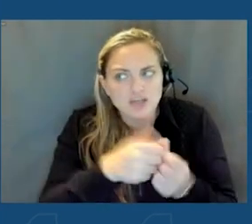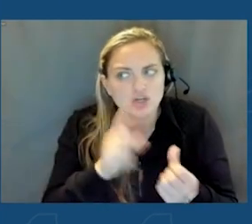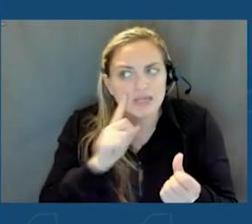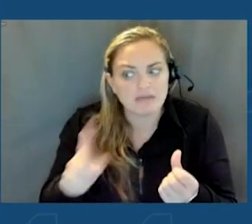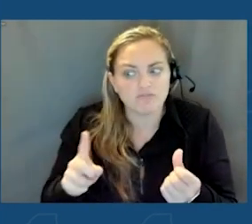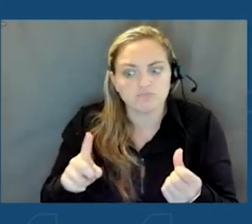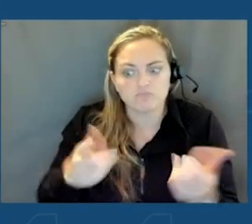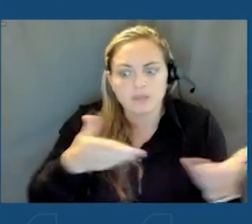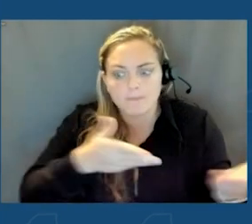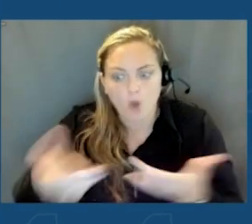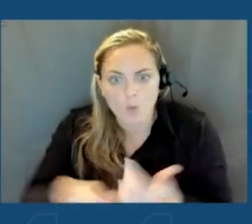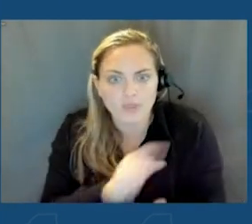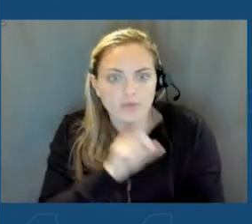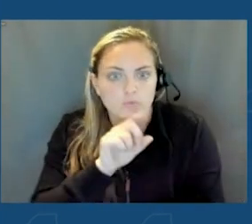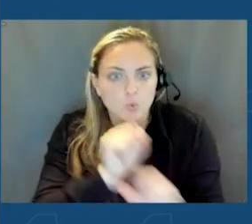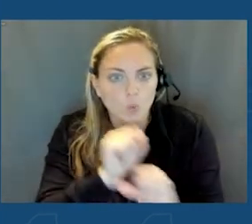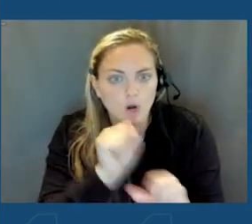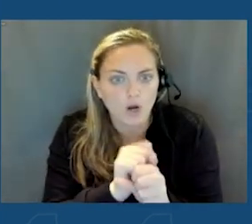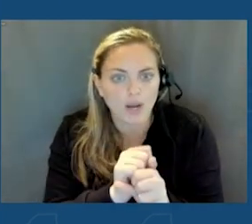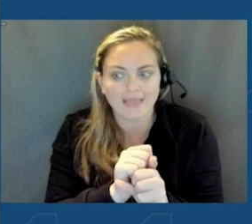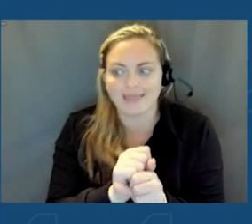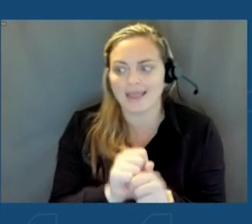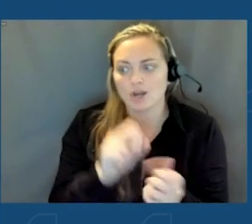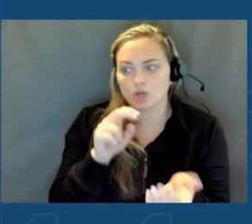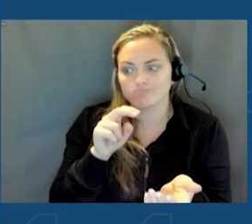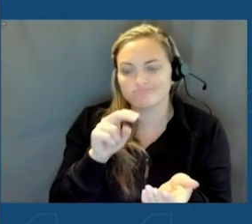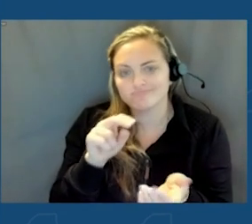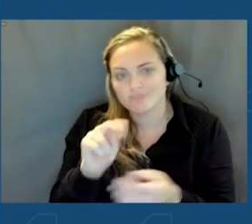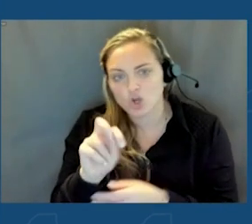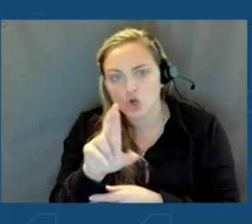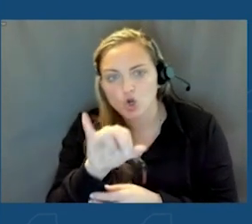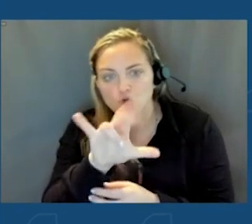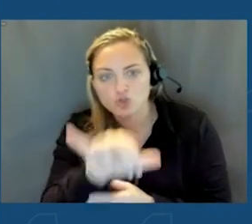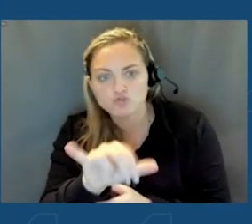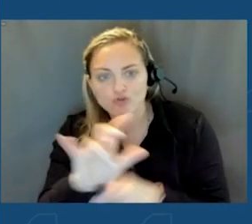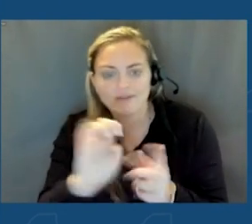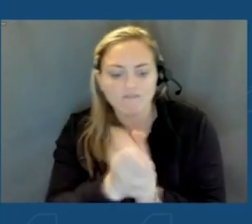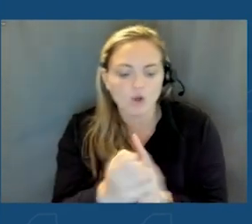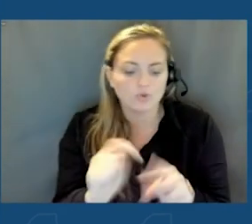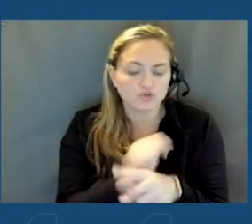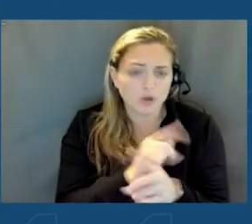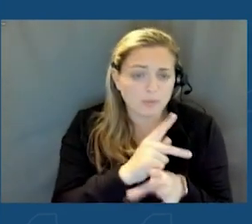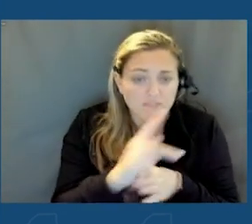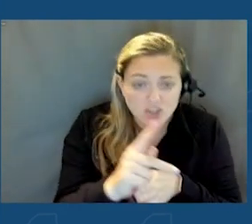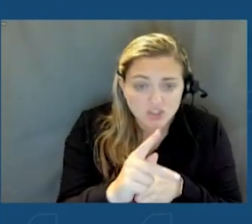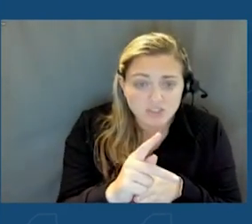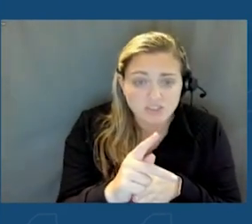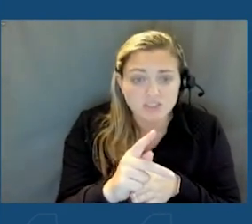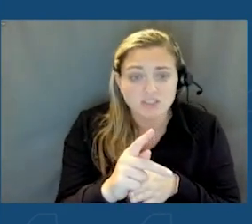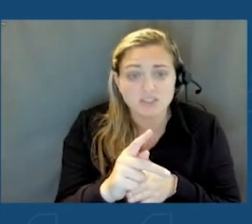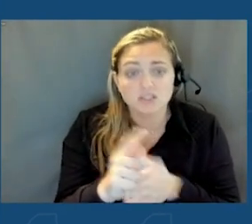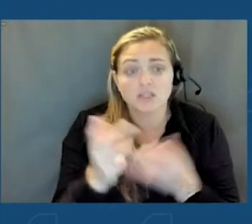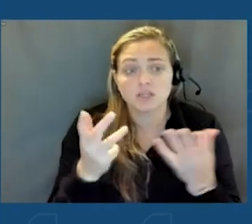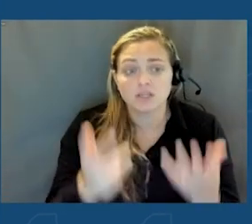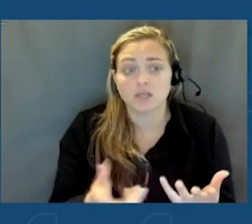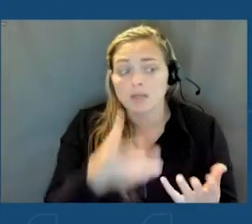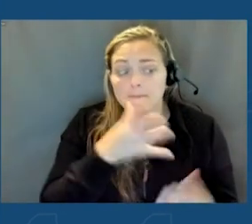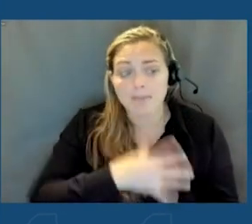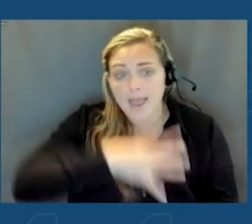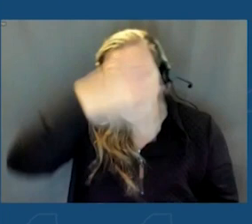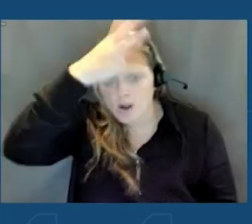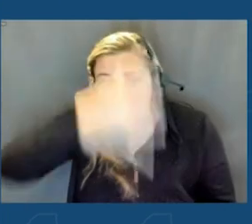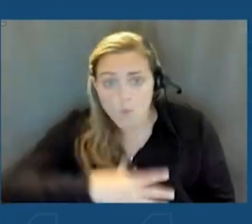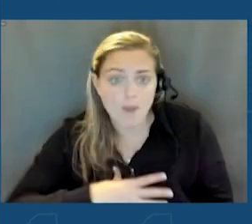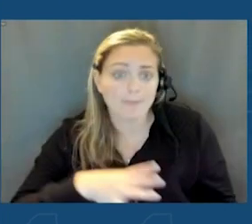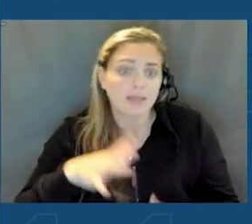a nurturing environment with trained professionals. I think men, women,